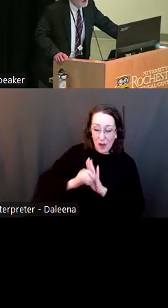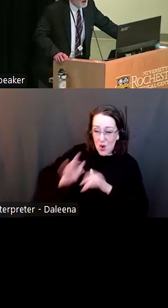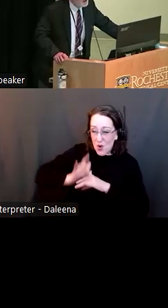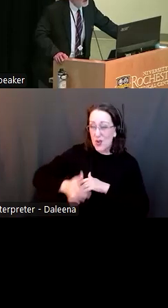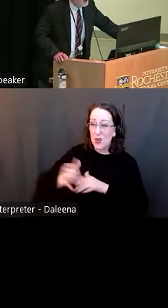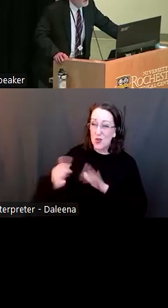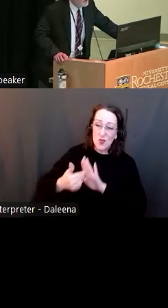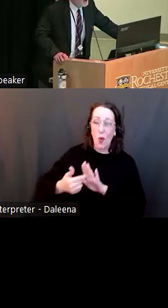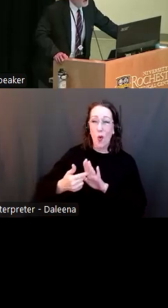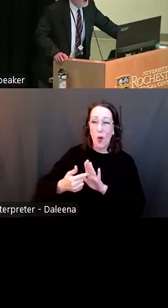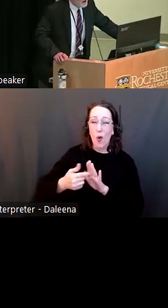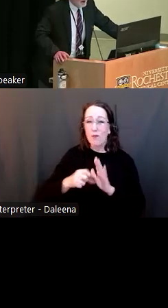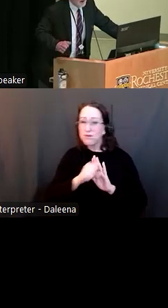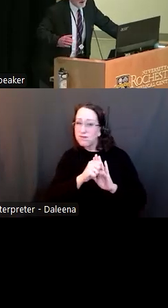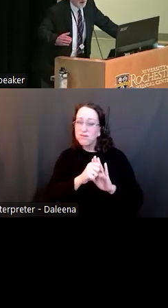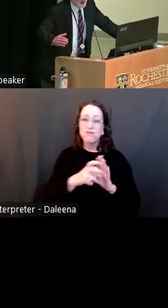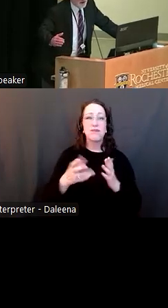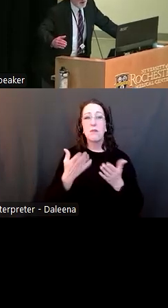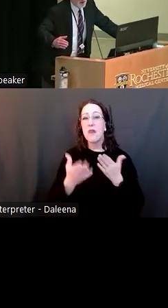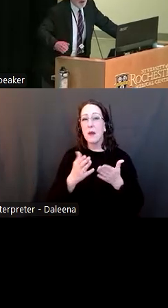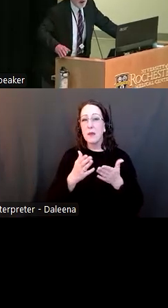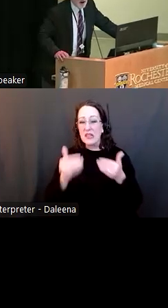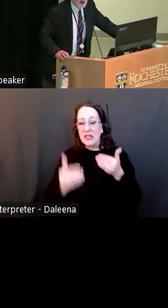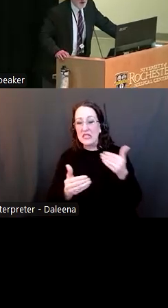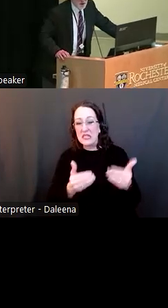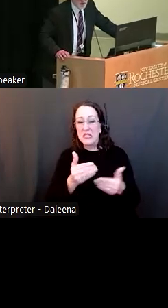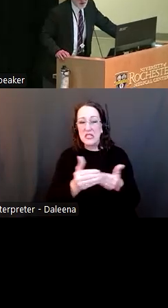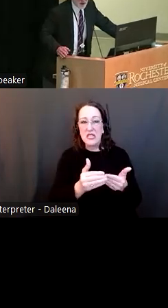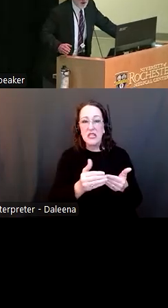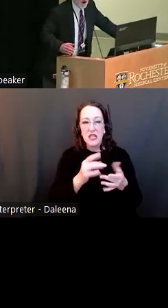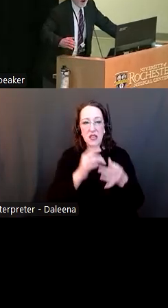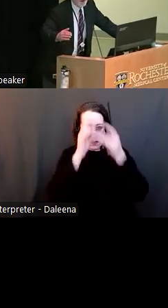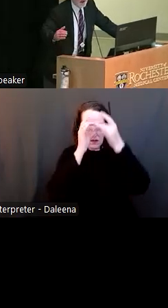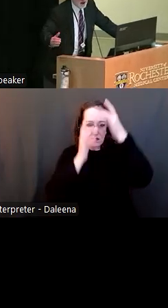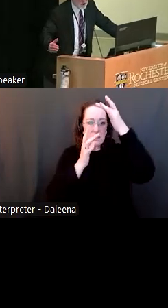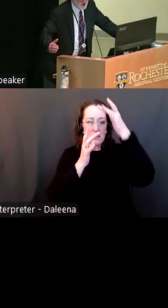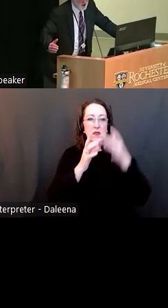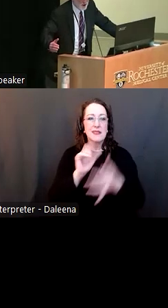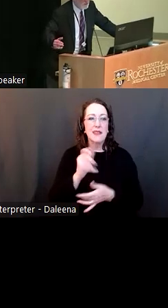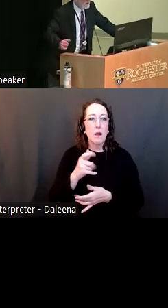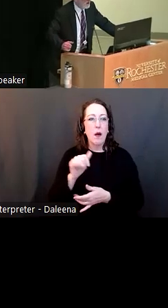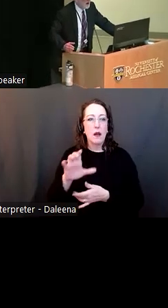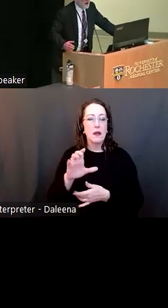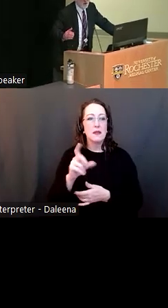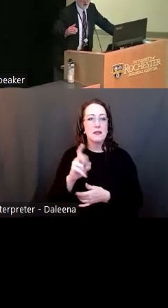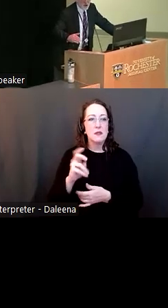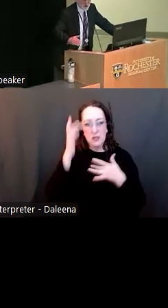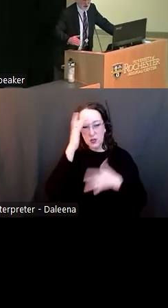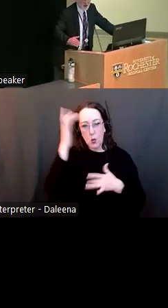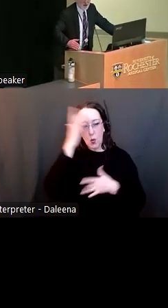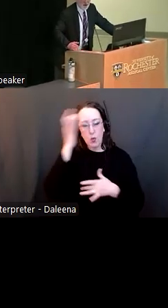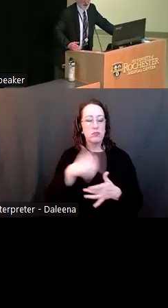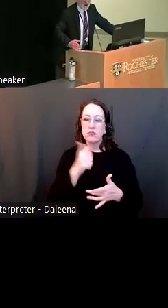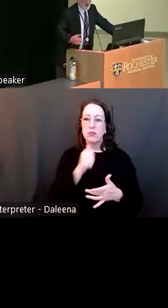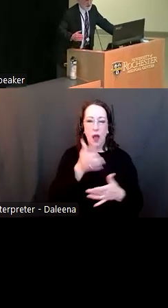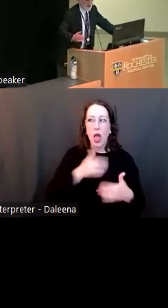show signs of that they may be progressing towards a psychotic disorder, but they don't have a psychotic disorder yet, and intervene